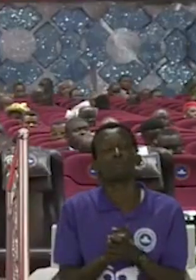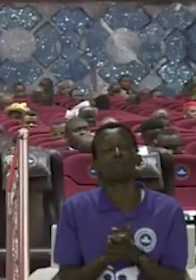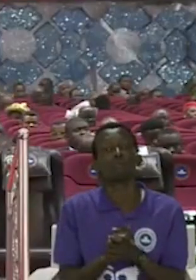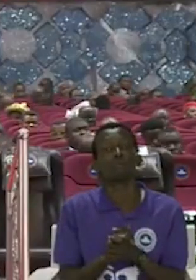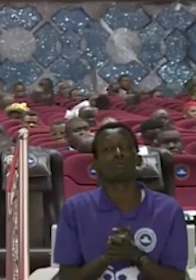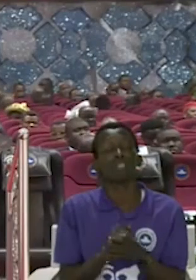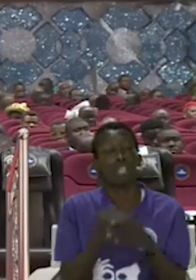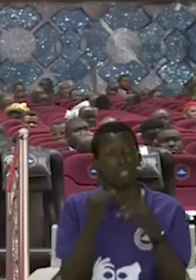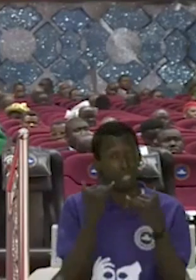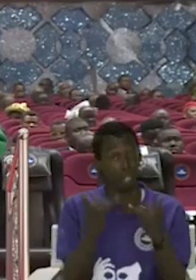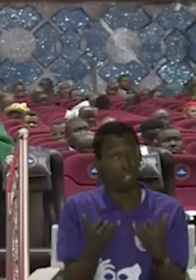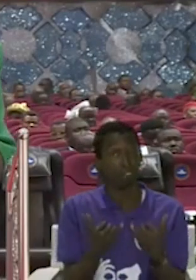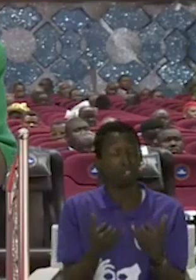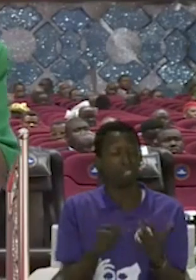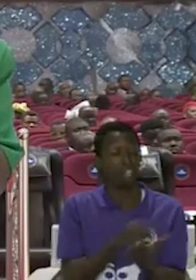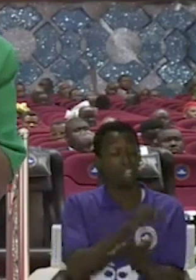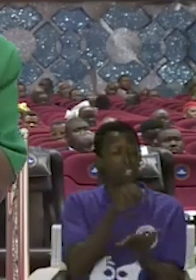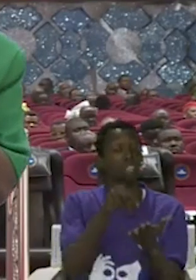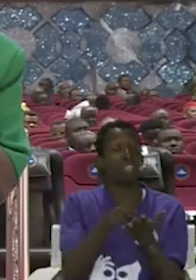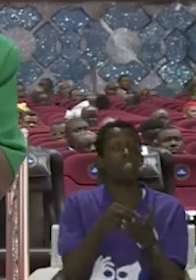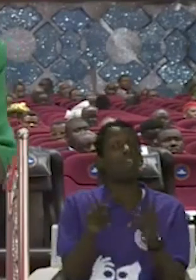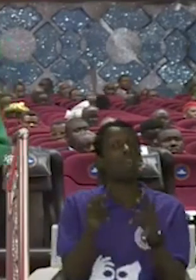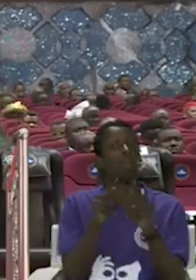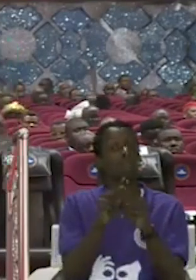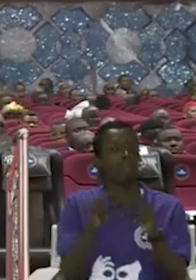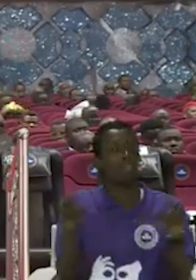And then these very people